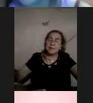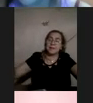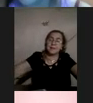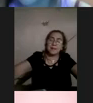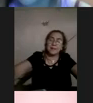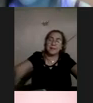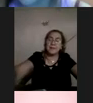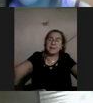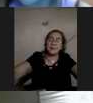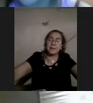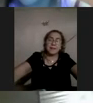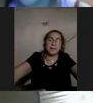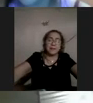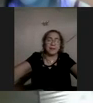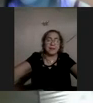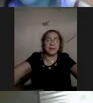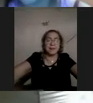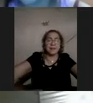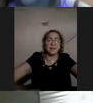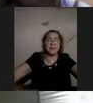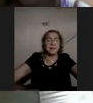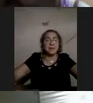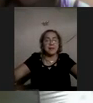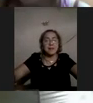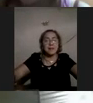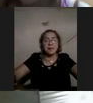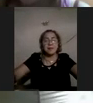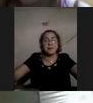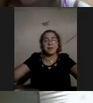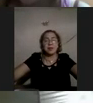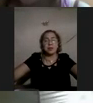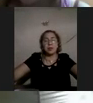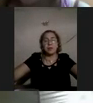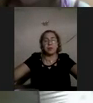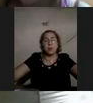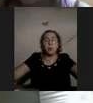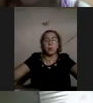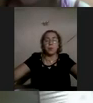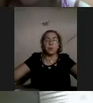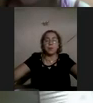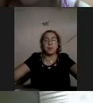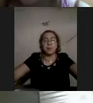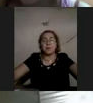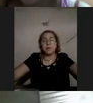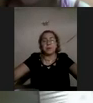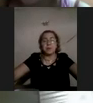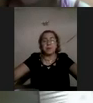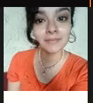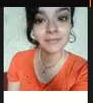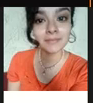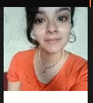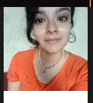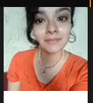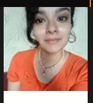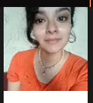We continue here. As we've been practicing the simple past, that is the last topic